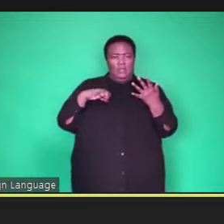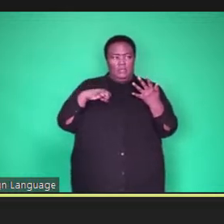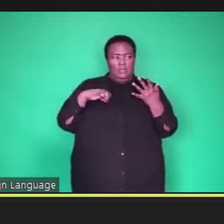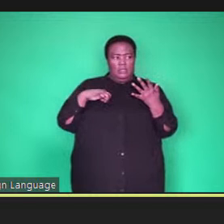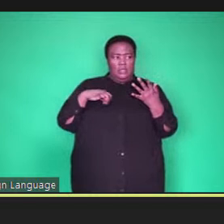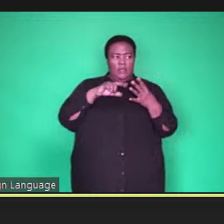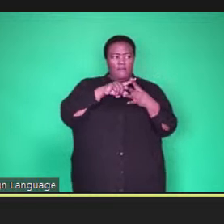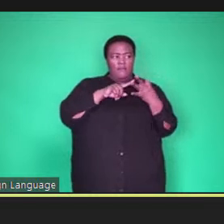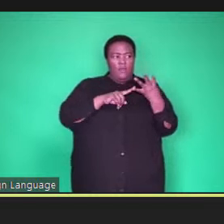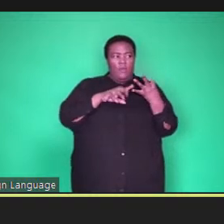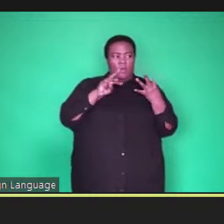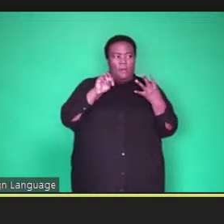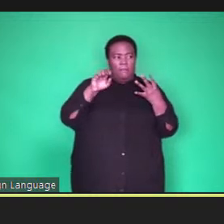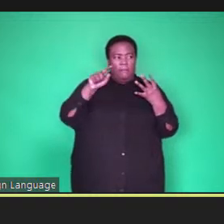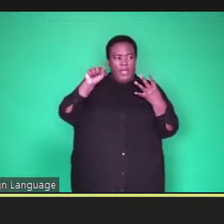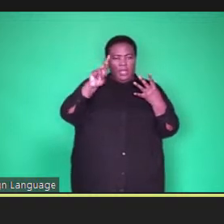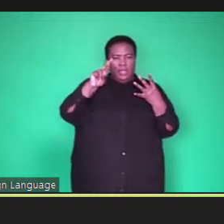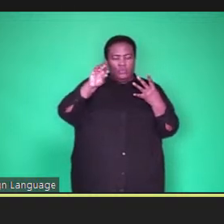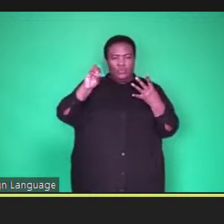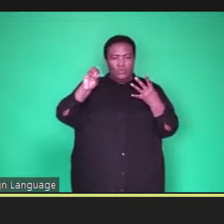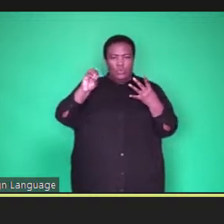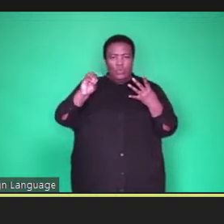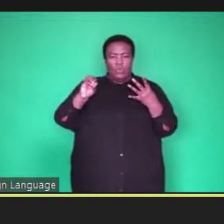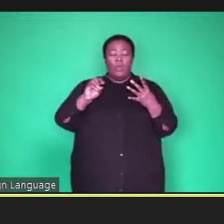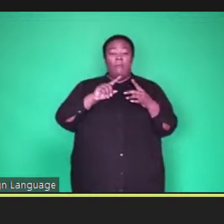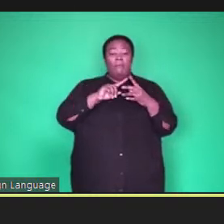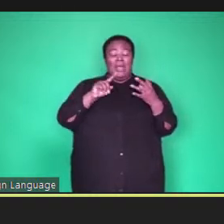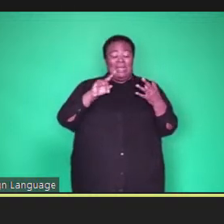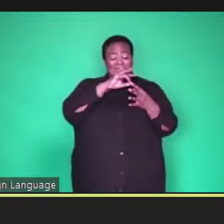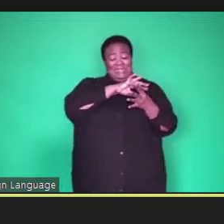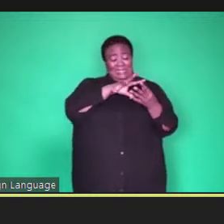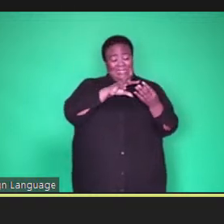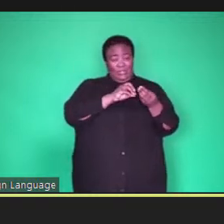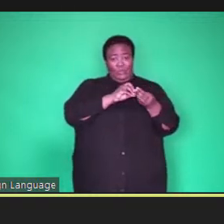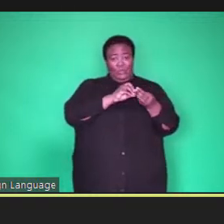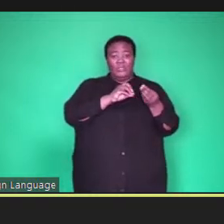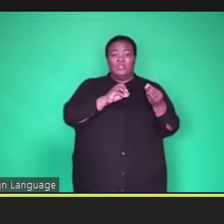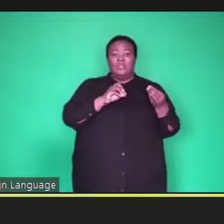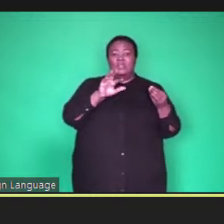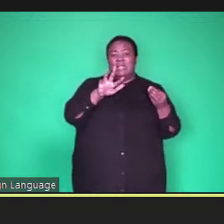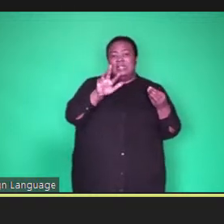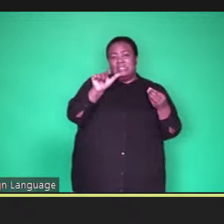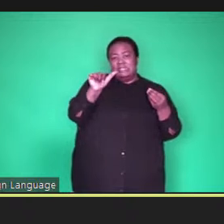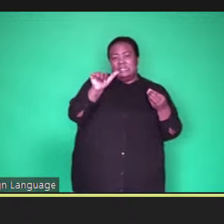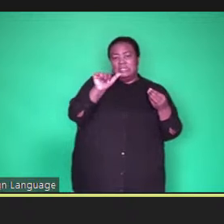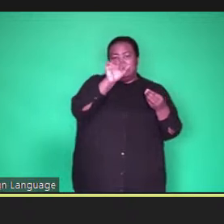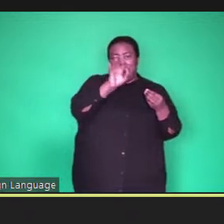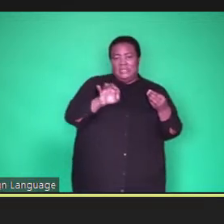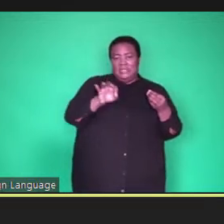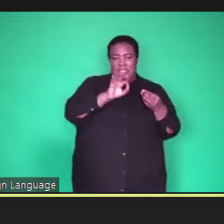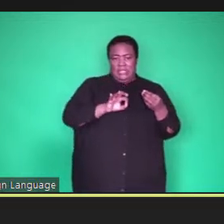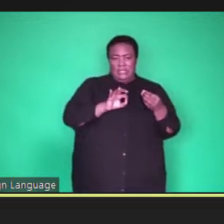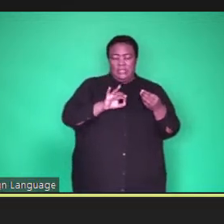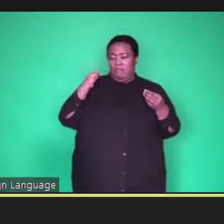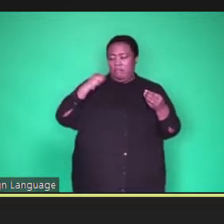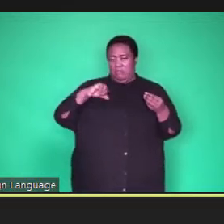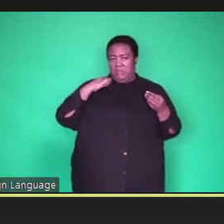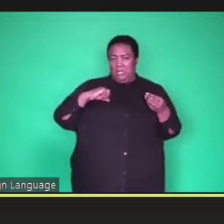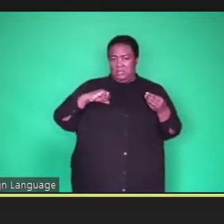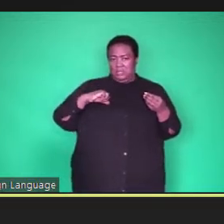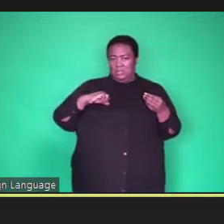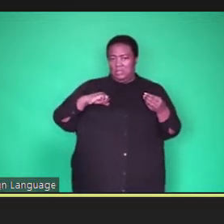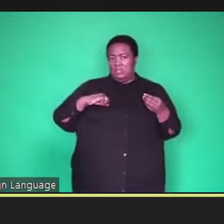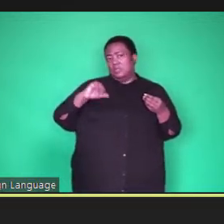and in those 96% of the municipality is urban, right? Example, Johannesburg, Cape